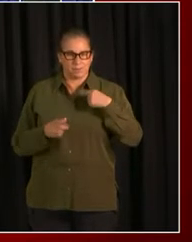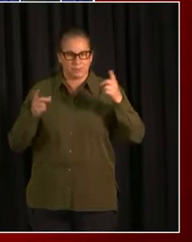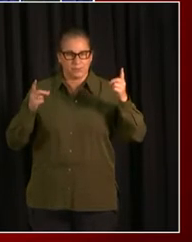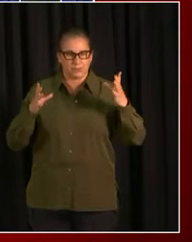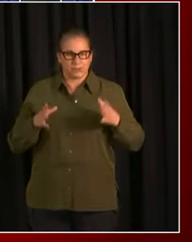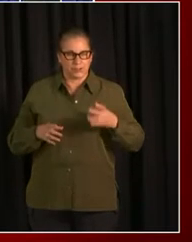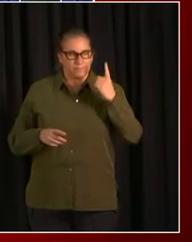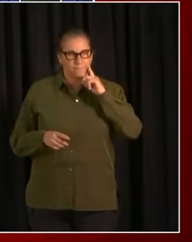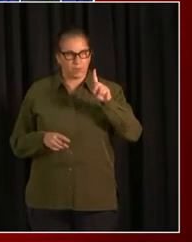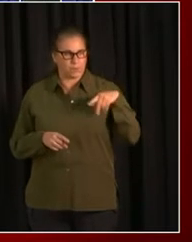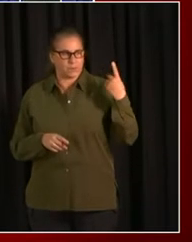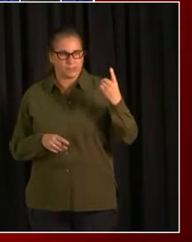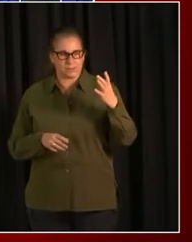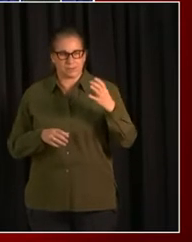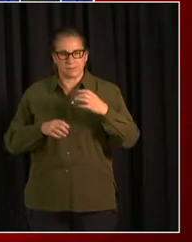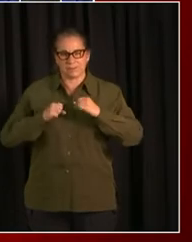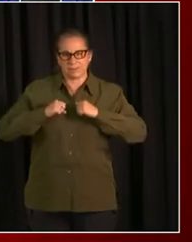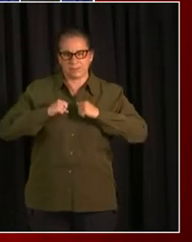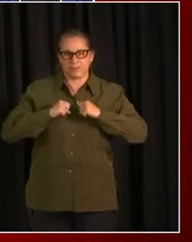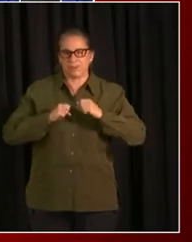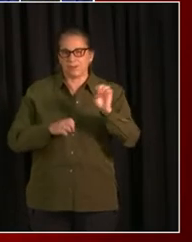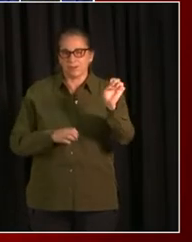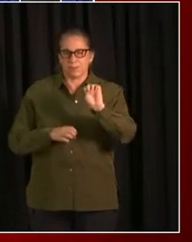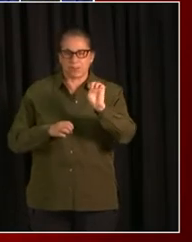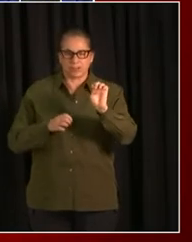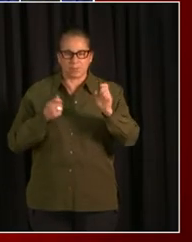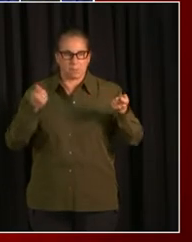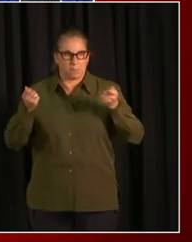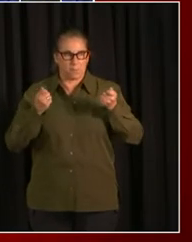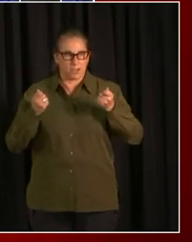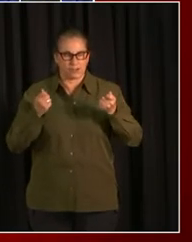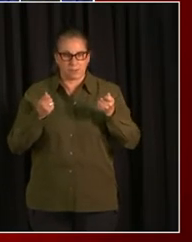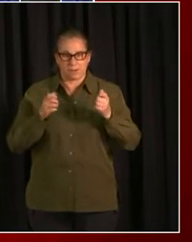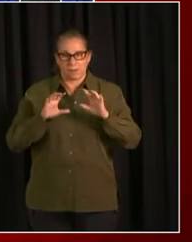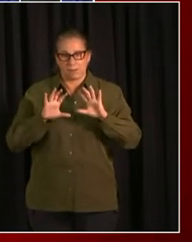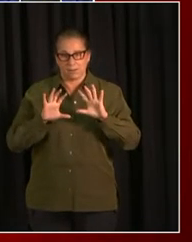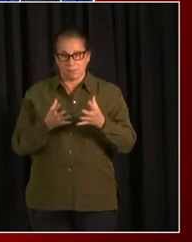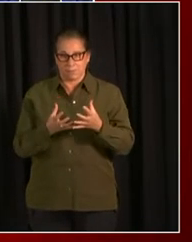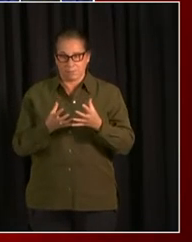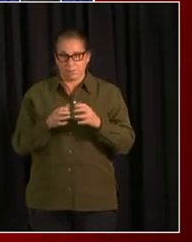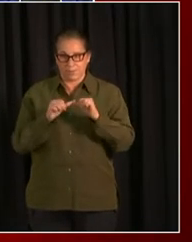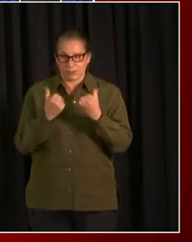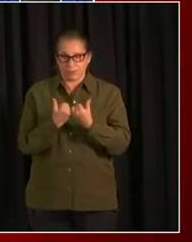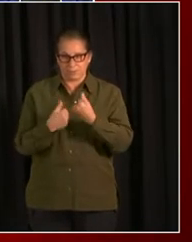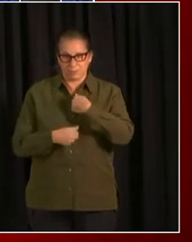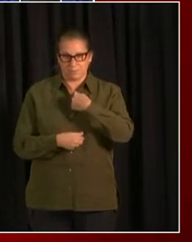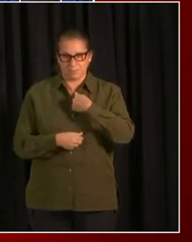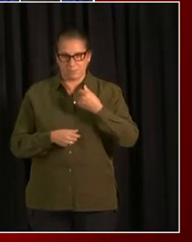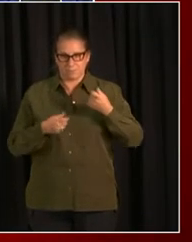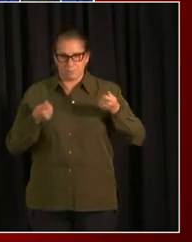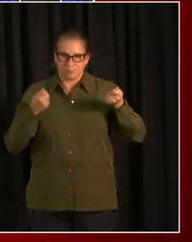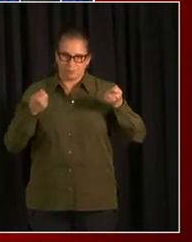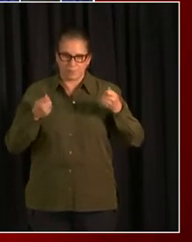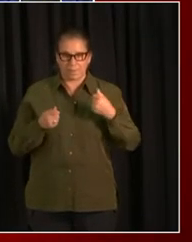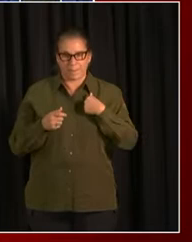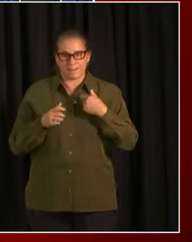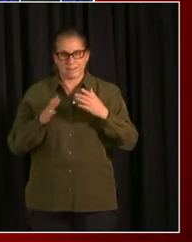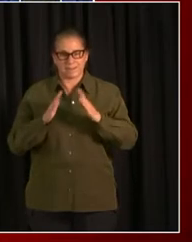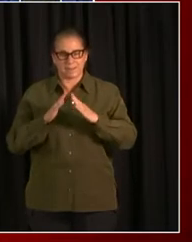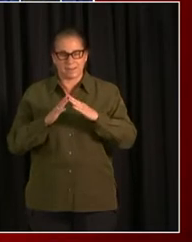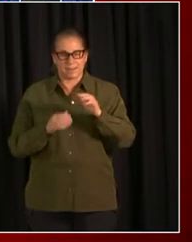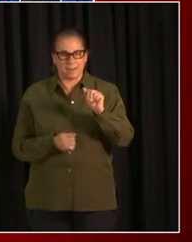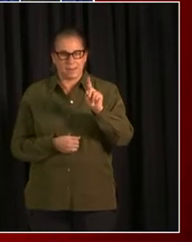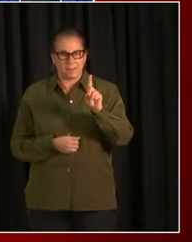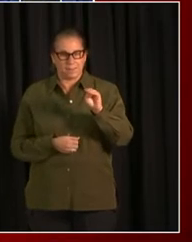Emergency Management Agency. We're also joined on the line by our city administrator, Kevin Donahue. We're joined by